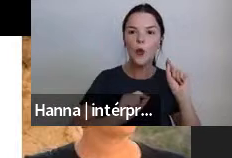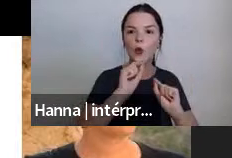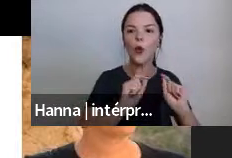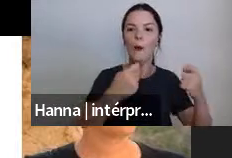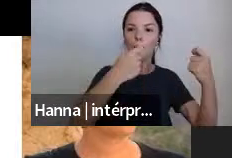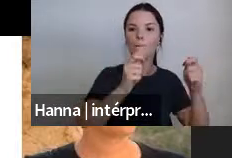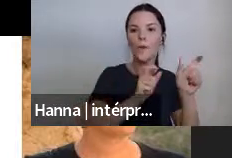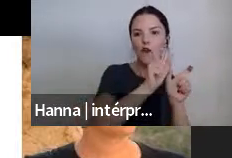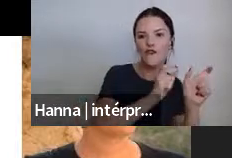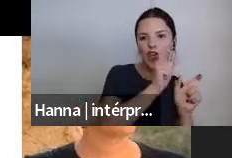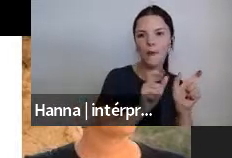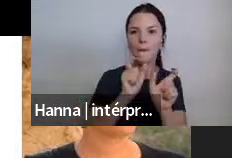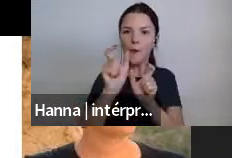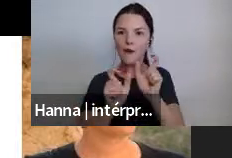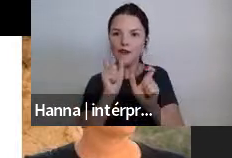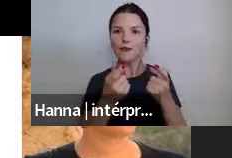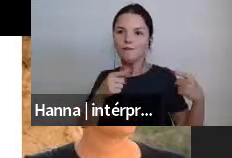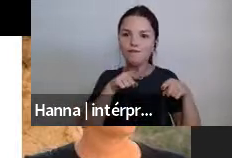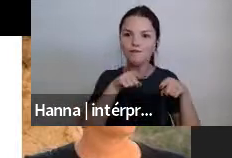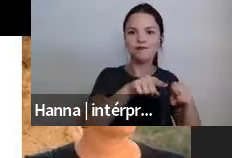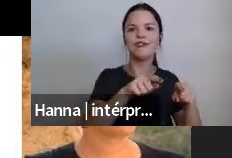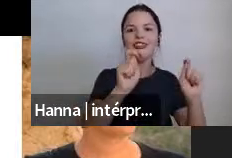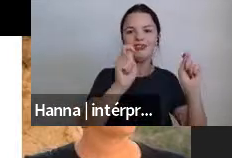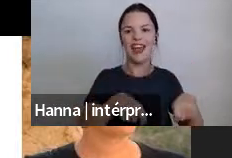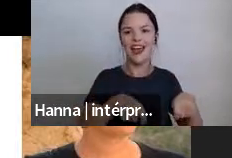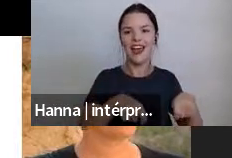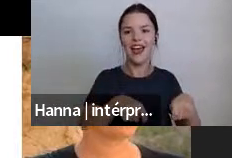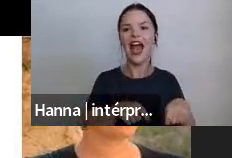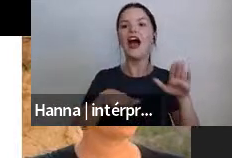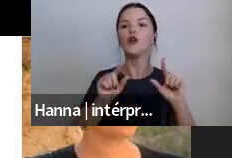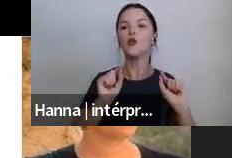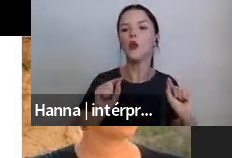usually one on each hand.